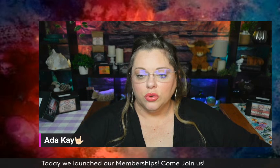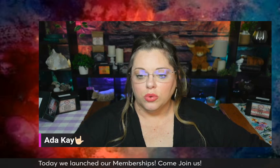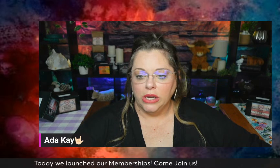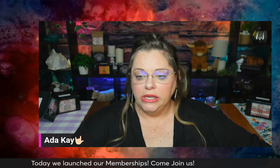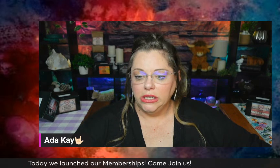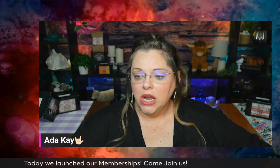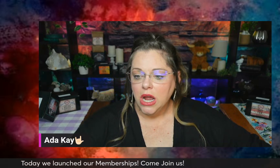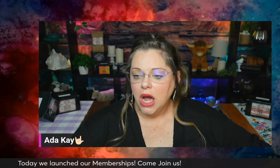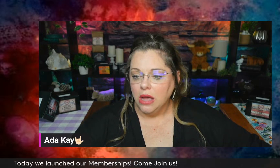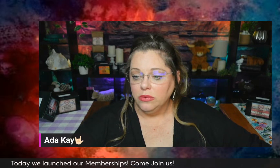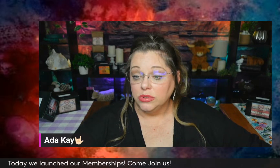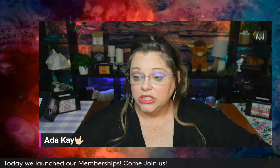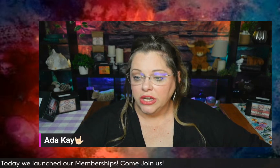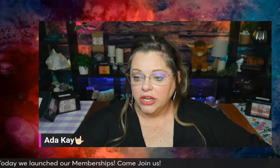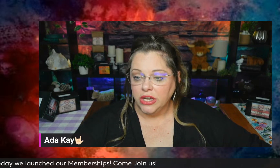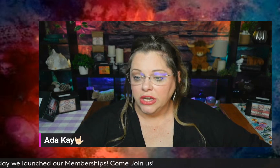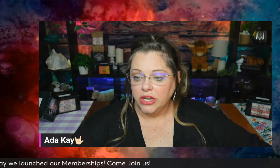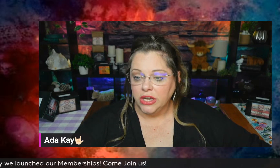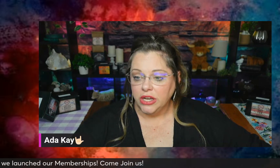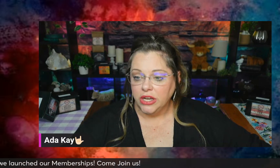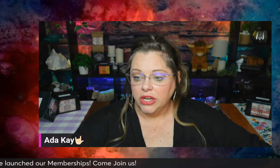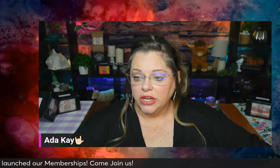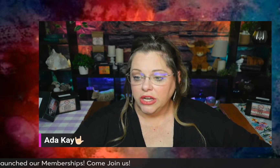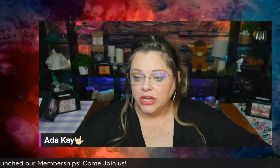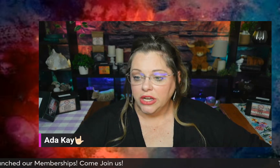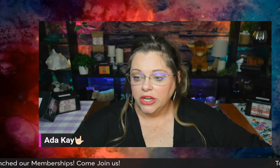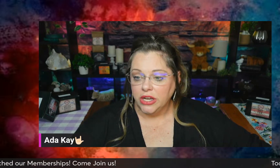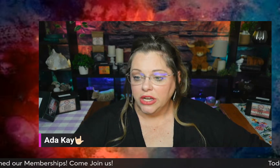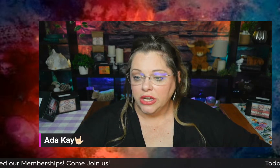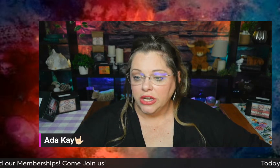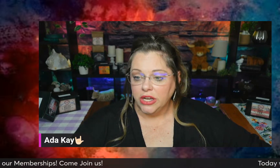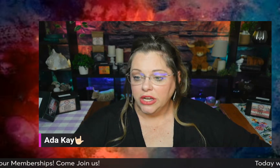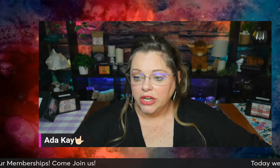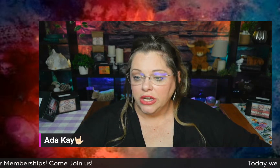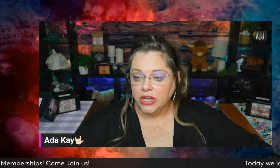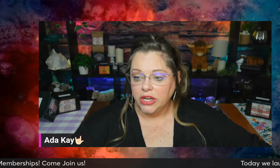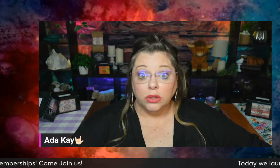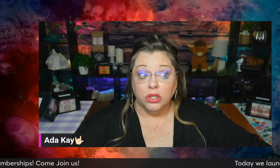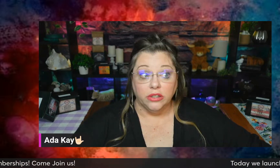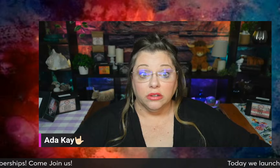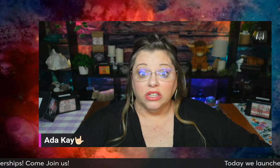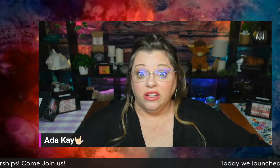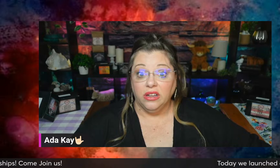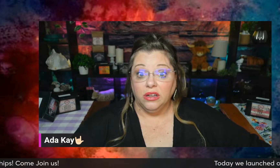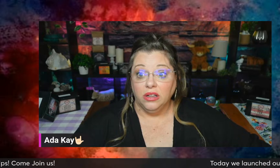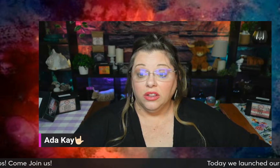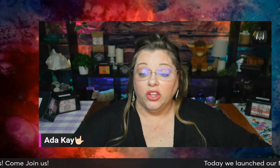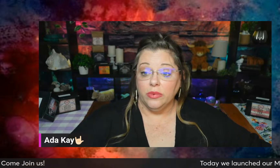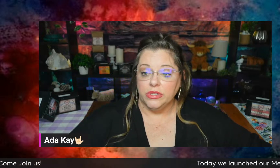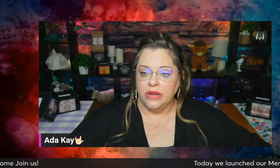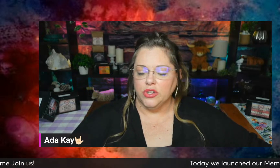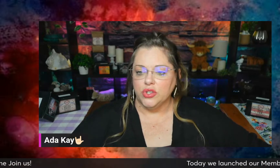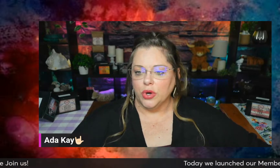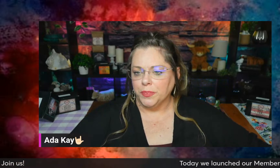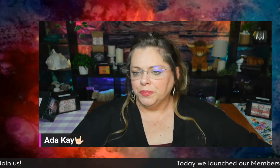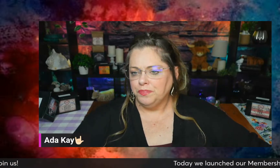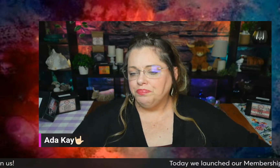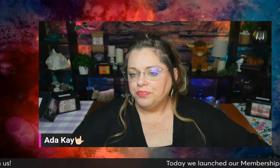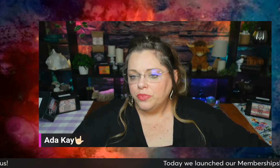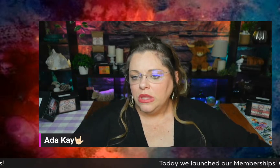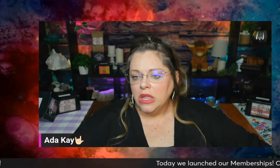was crying. I was scared to death. I thought I was having a stroke, literally thought I was having a